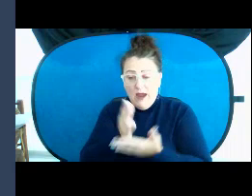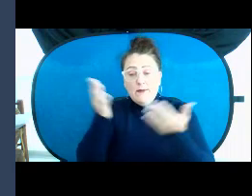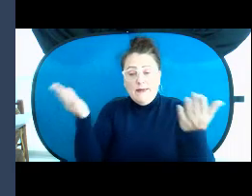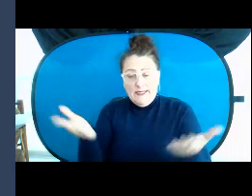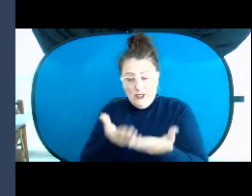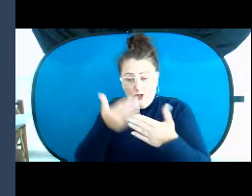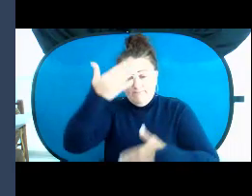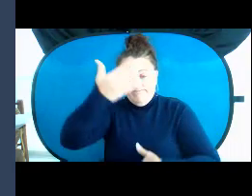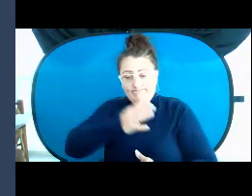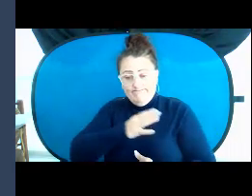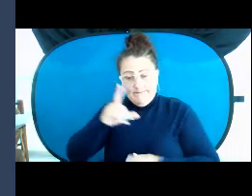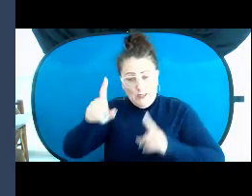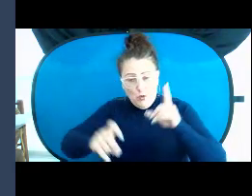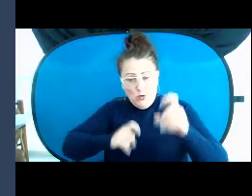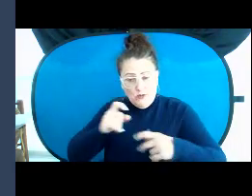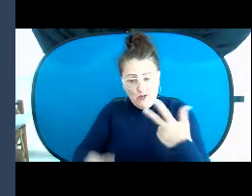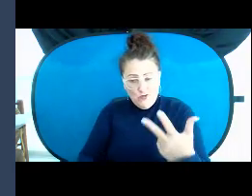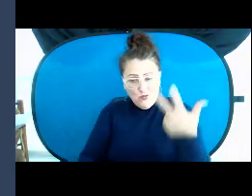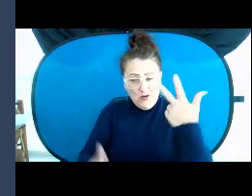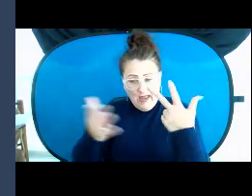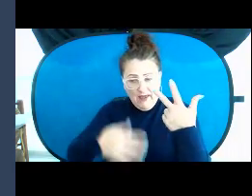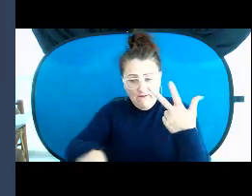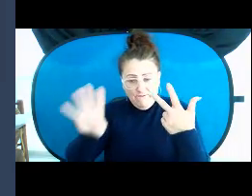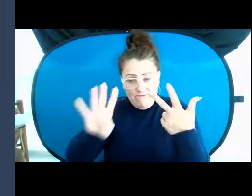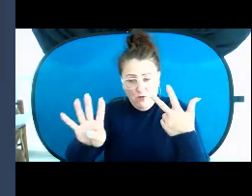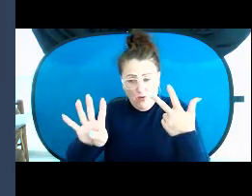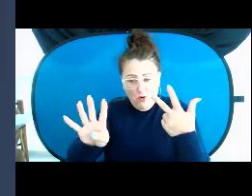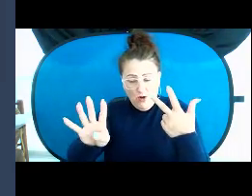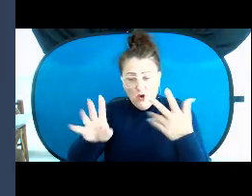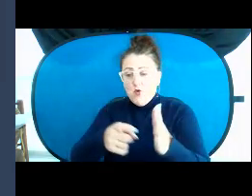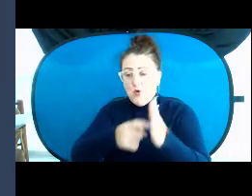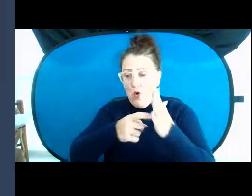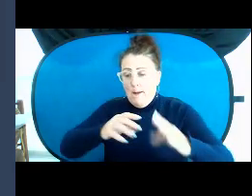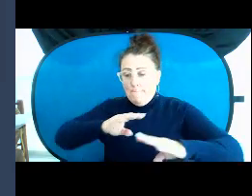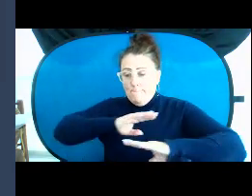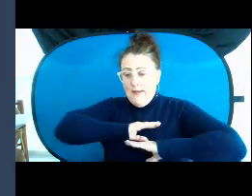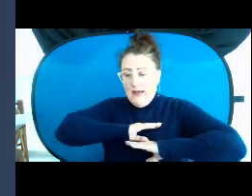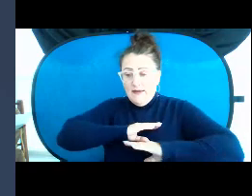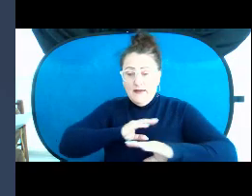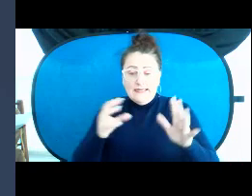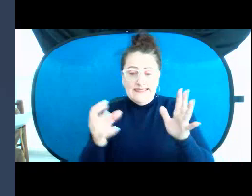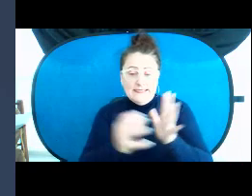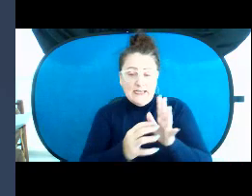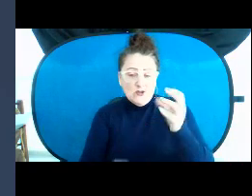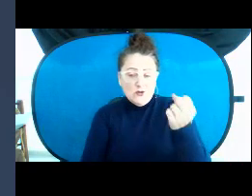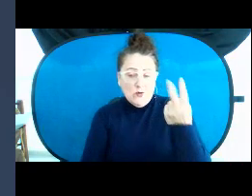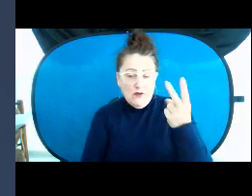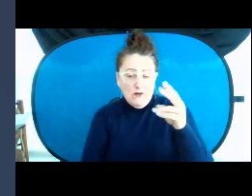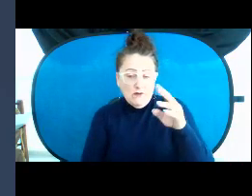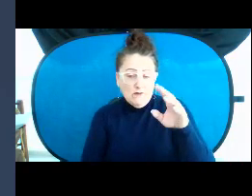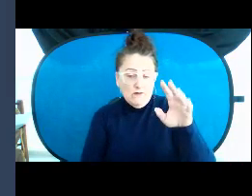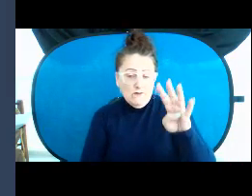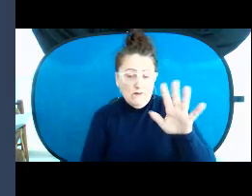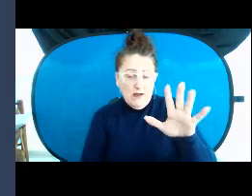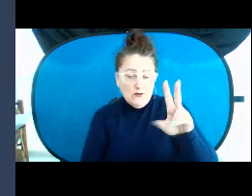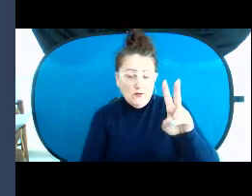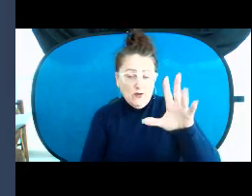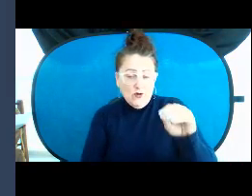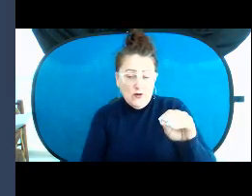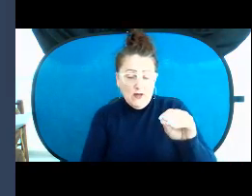to question 3 of the 4 findings that are required to be met for section 1245-230 of the Code of